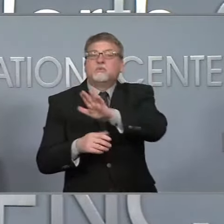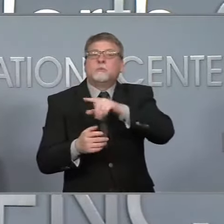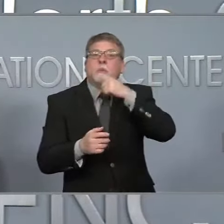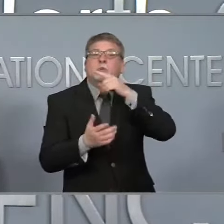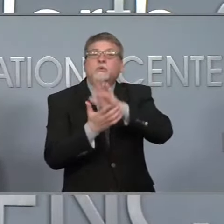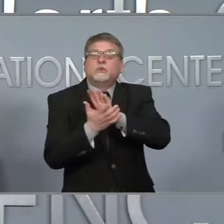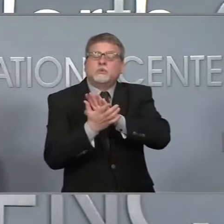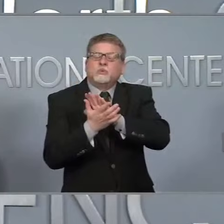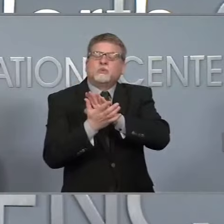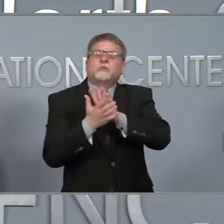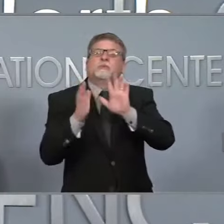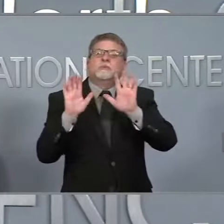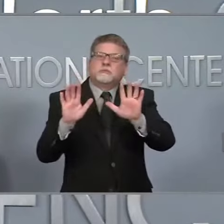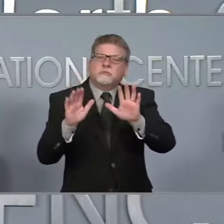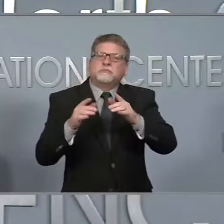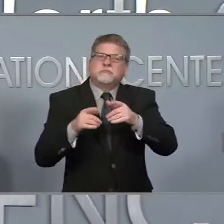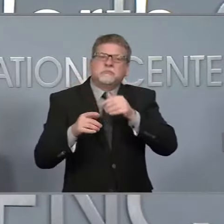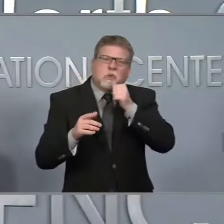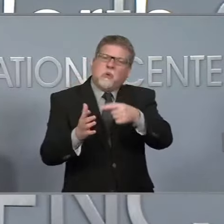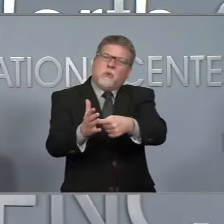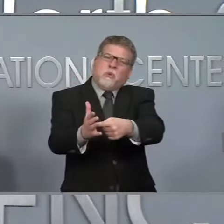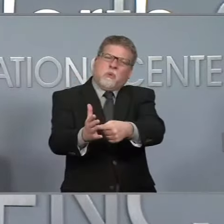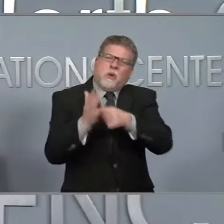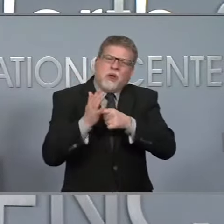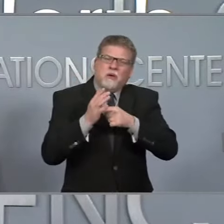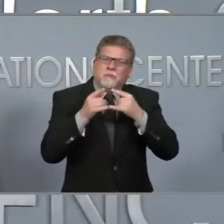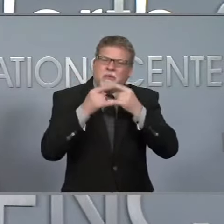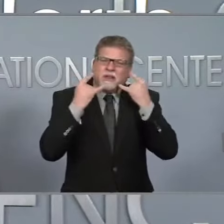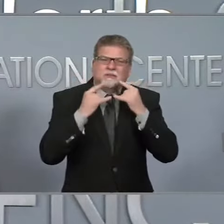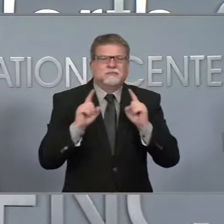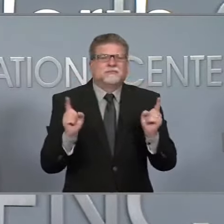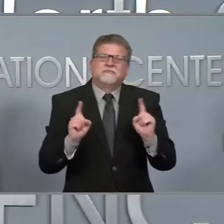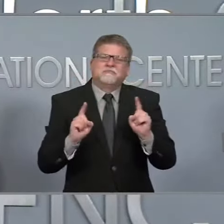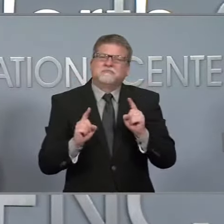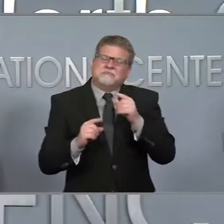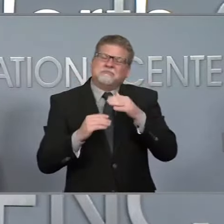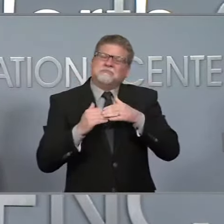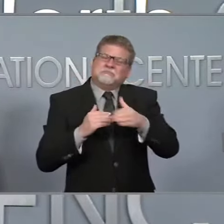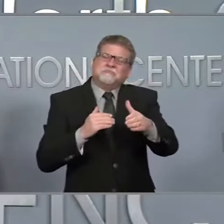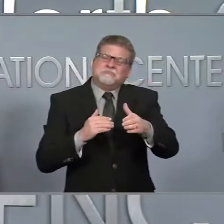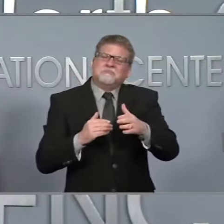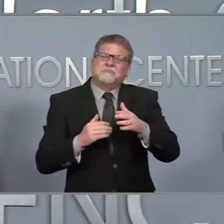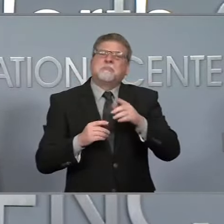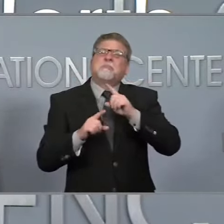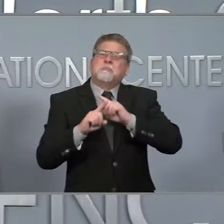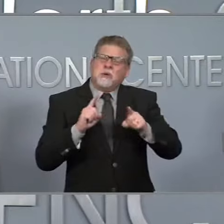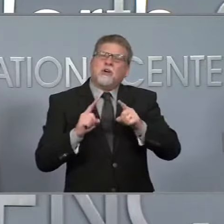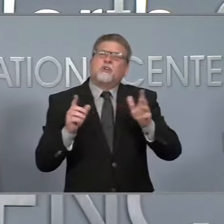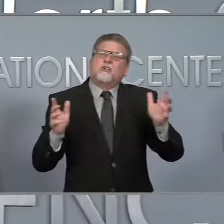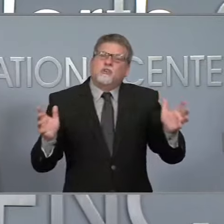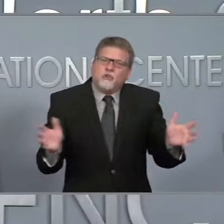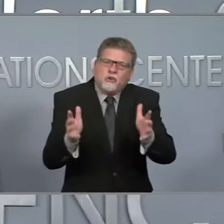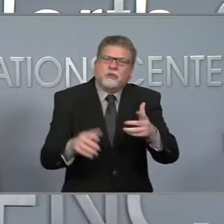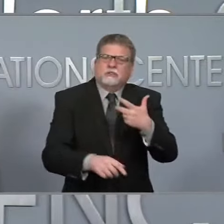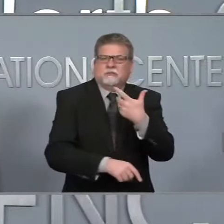promote vaccinations and boosters for students and staff, and that schools participate in our testing